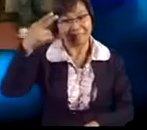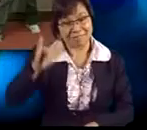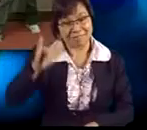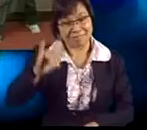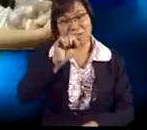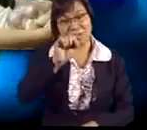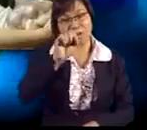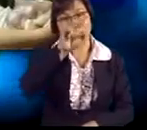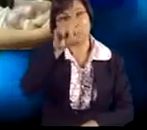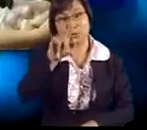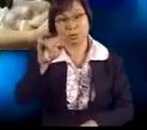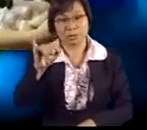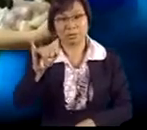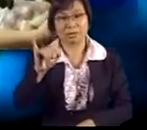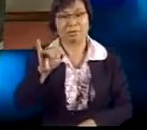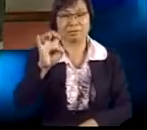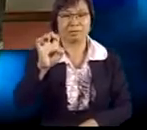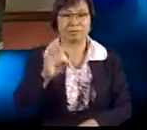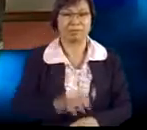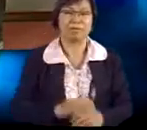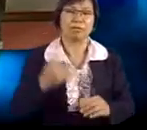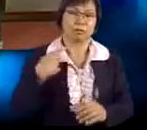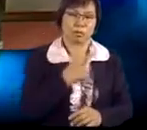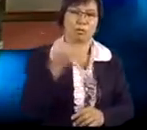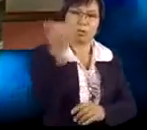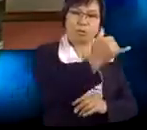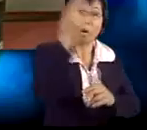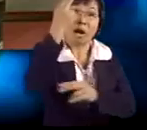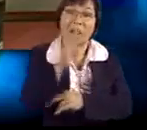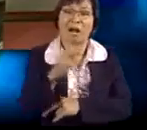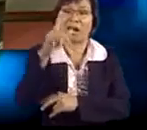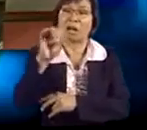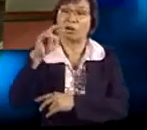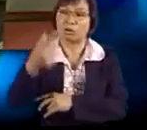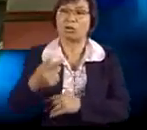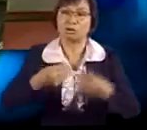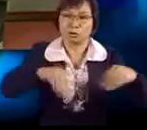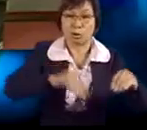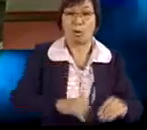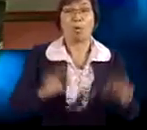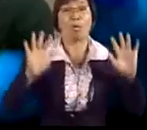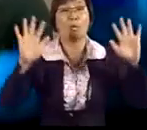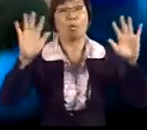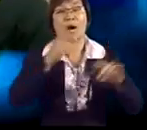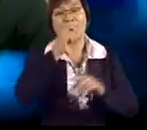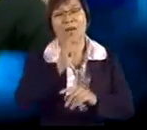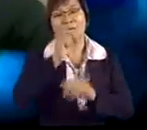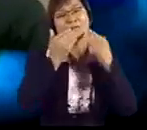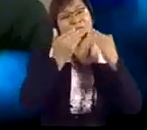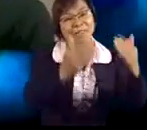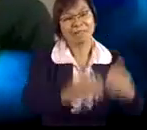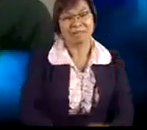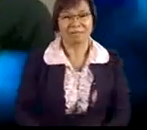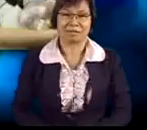Oh, hey guys! Hey Susie! We got you a small present from Uncle Leong's shop. What's that? Wow,